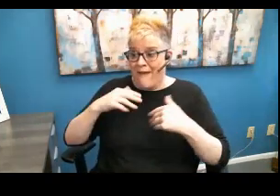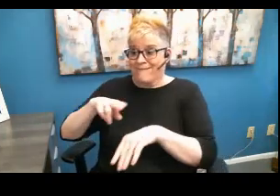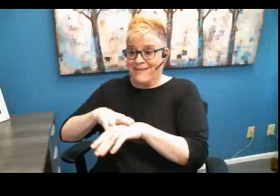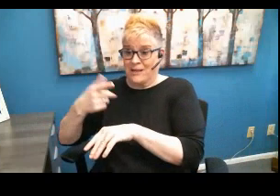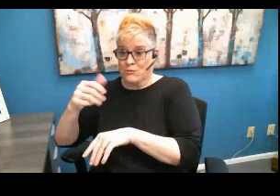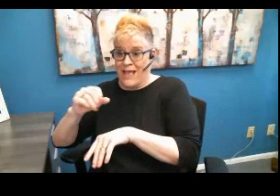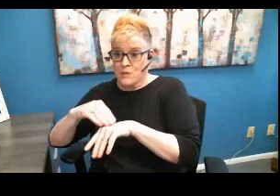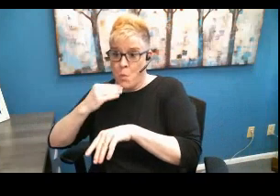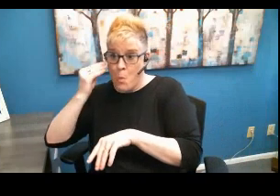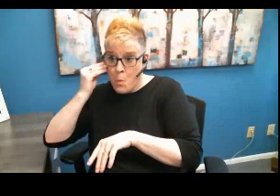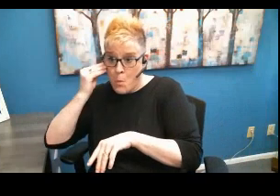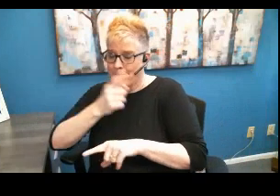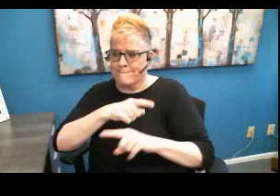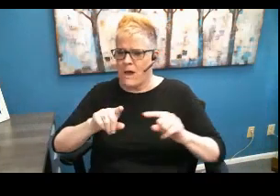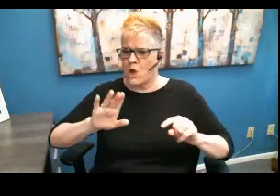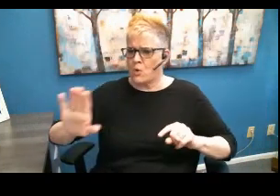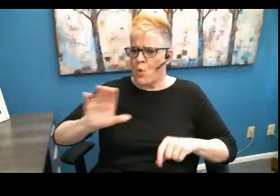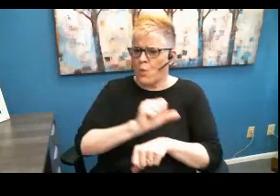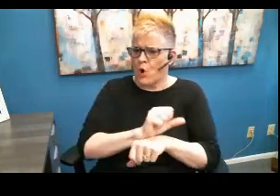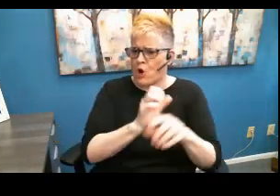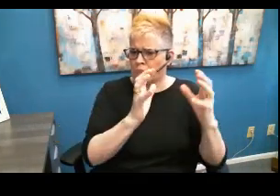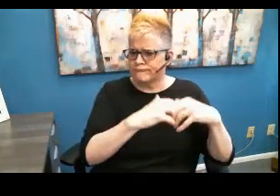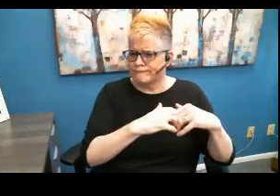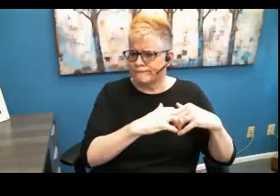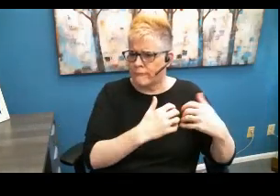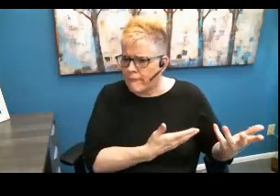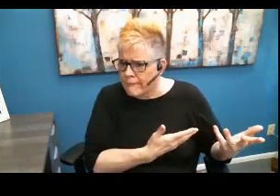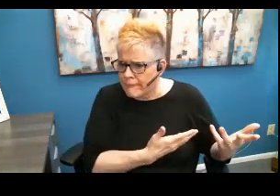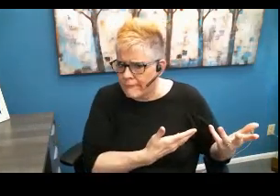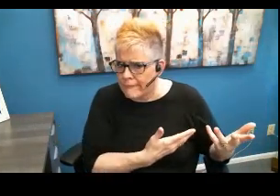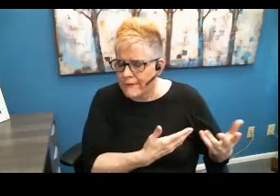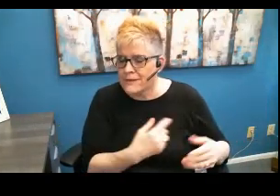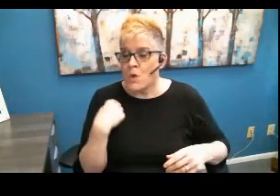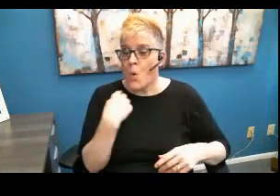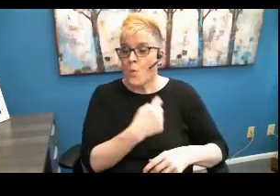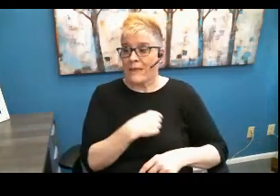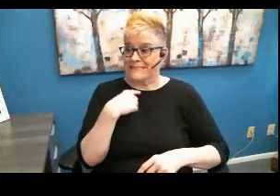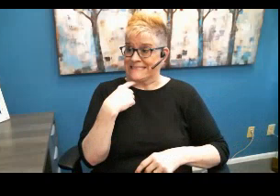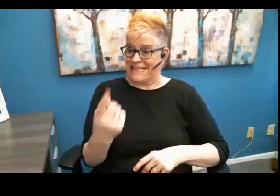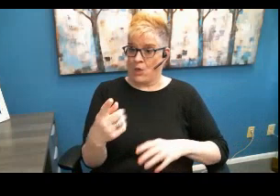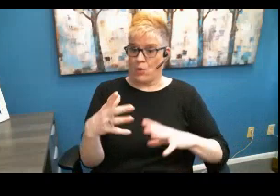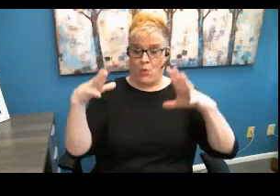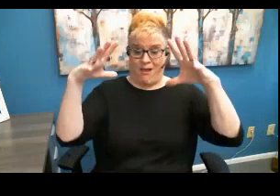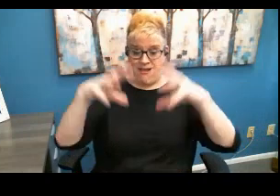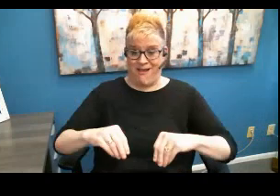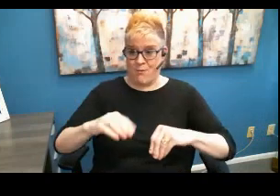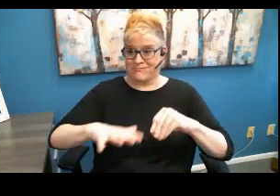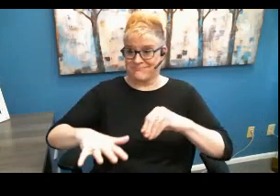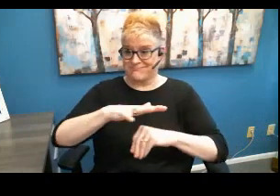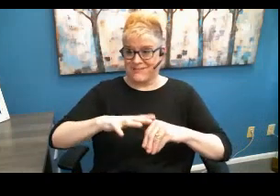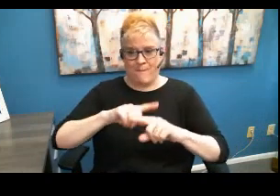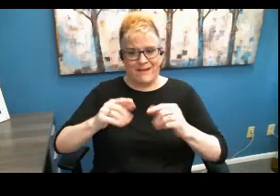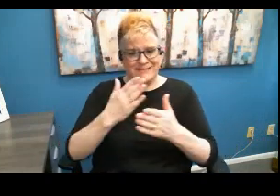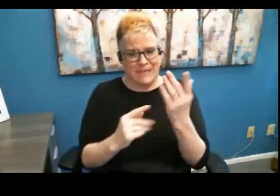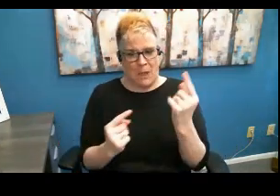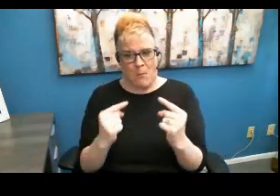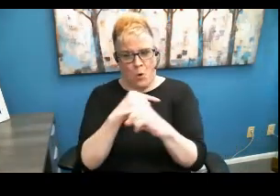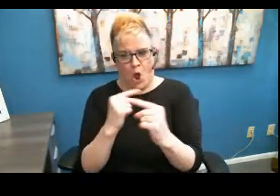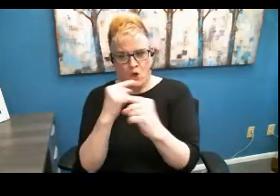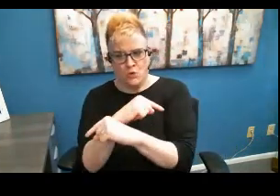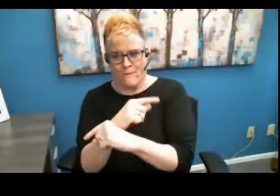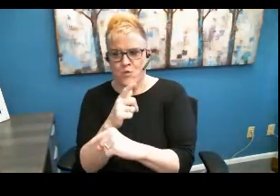your business may be closed. So something to think about, that while we define the outage area, there's some bleed over, there's some crossover as far as